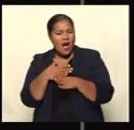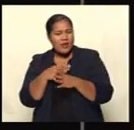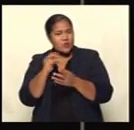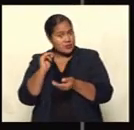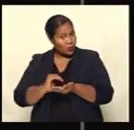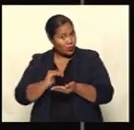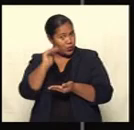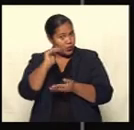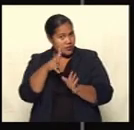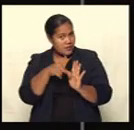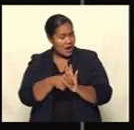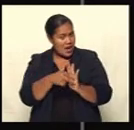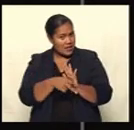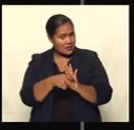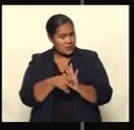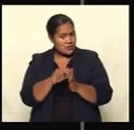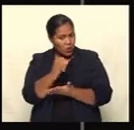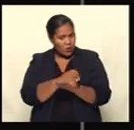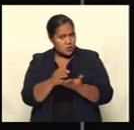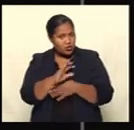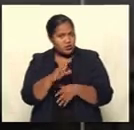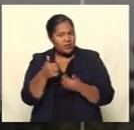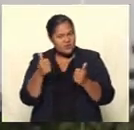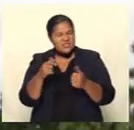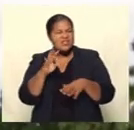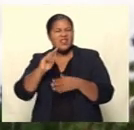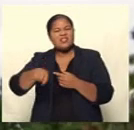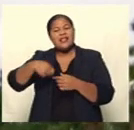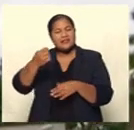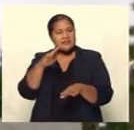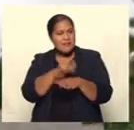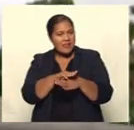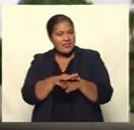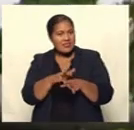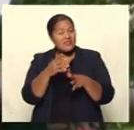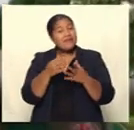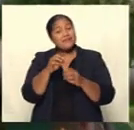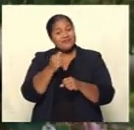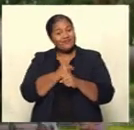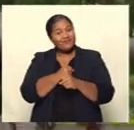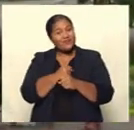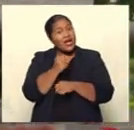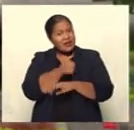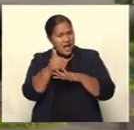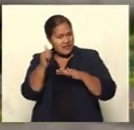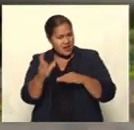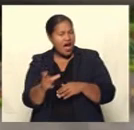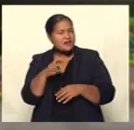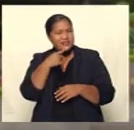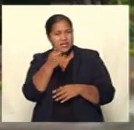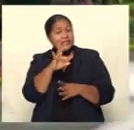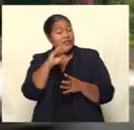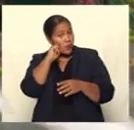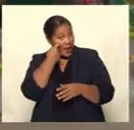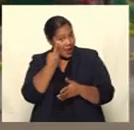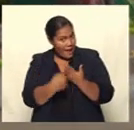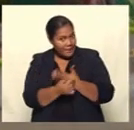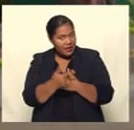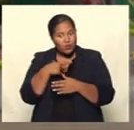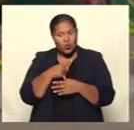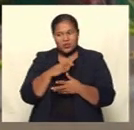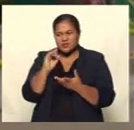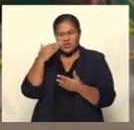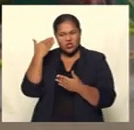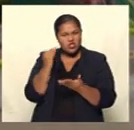in the price of consumer goods in the coming months. RBF Governor Arif Ali says this could happen if there is a shortage of consumable